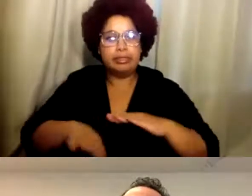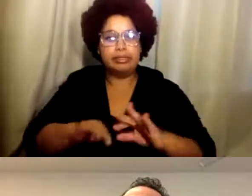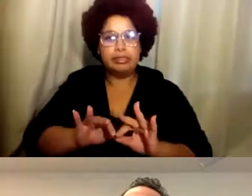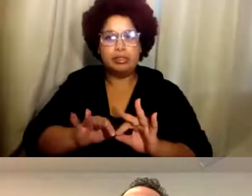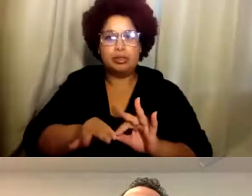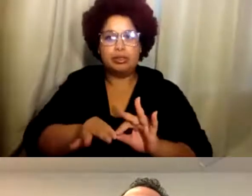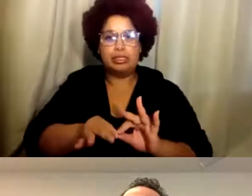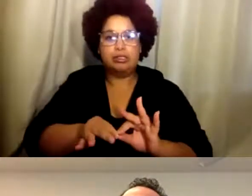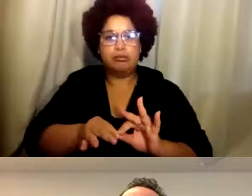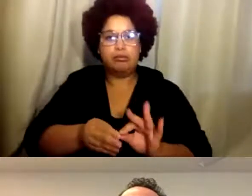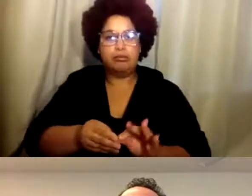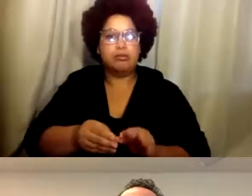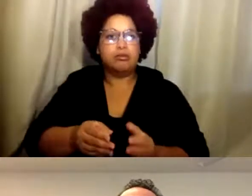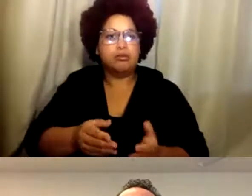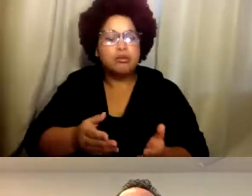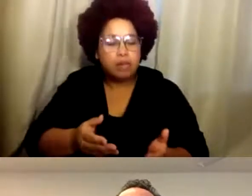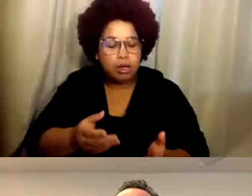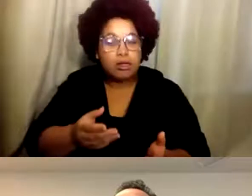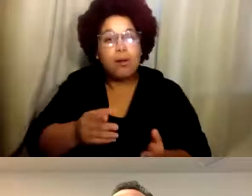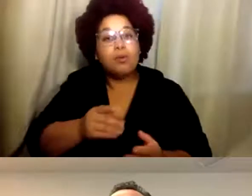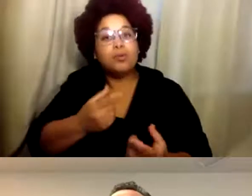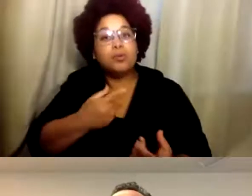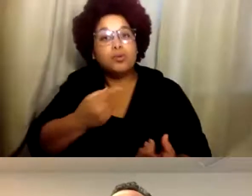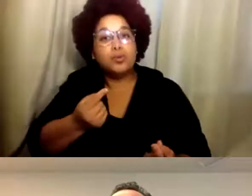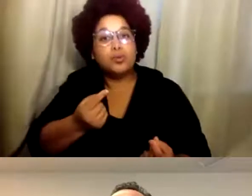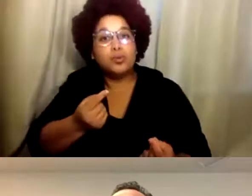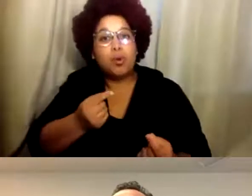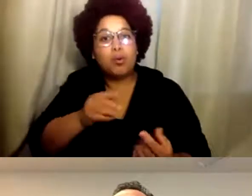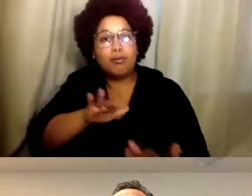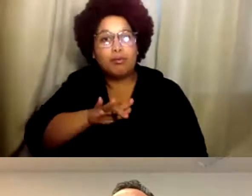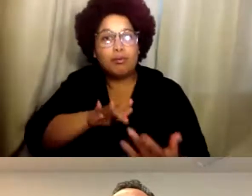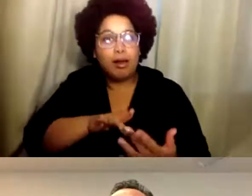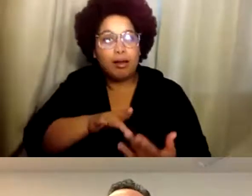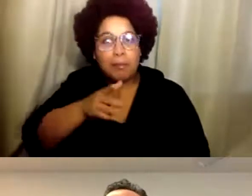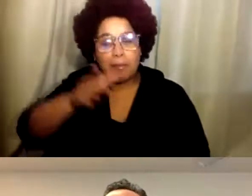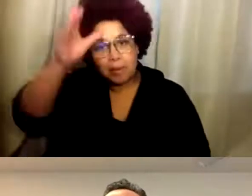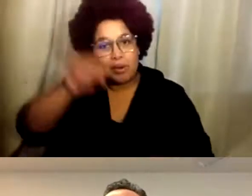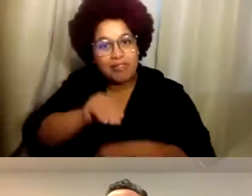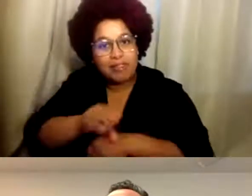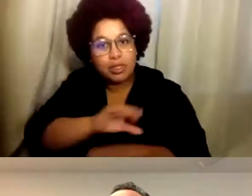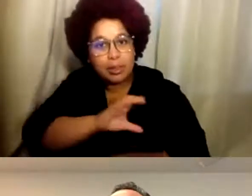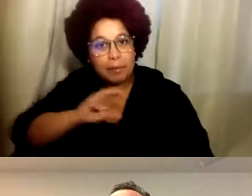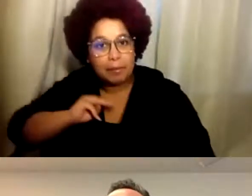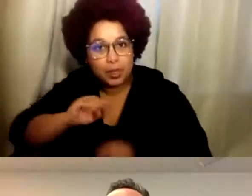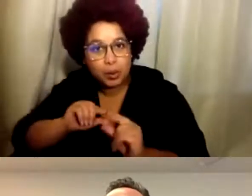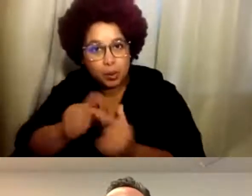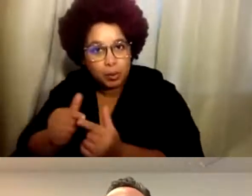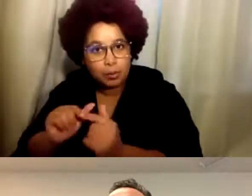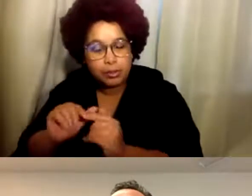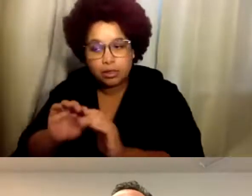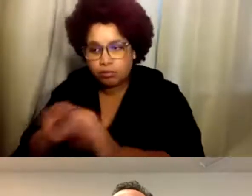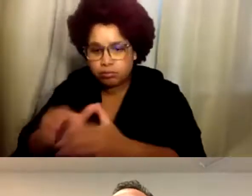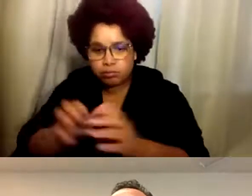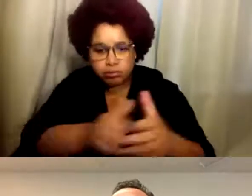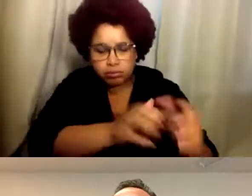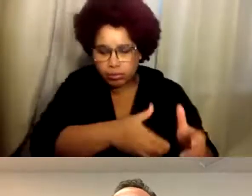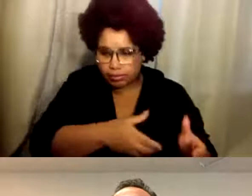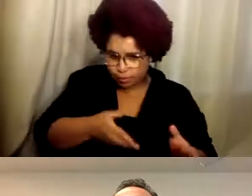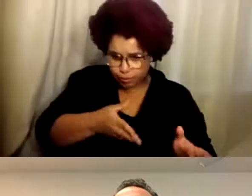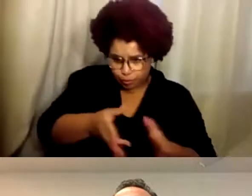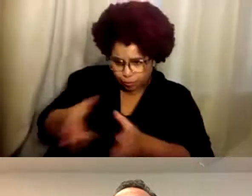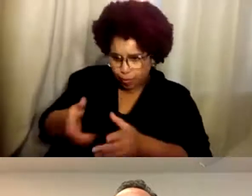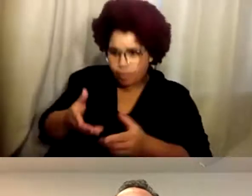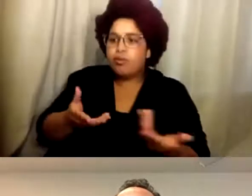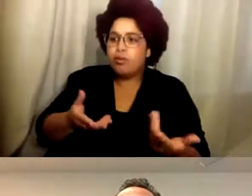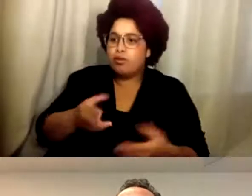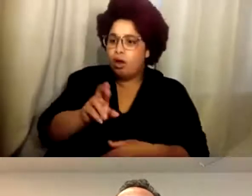was important. So we went ahead and contacted our parent advisory committee groups. We spoke with them, let them know that the regional center